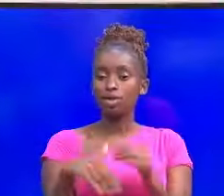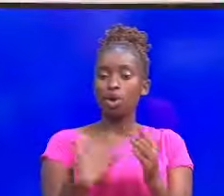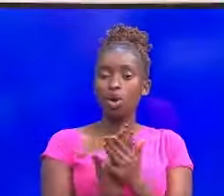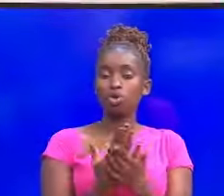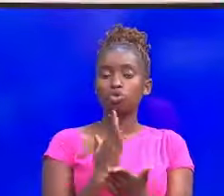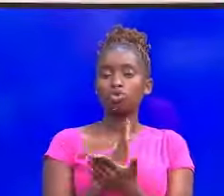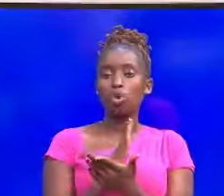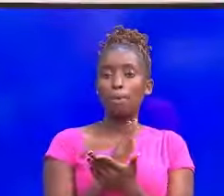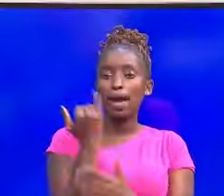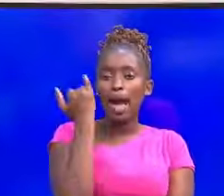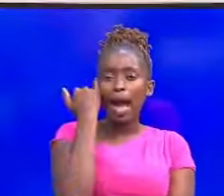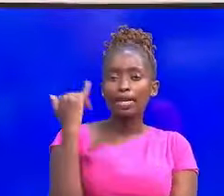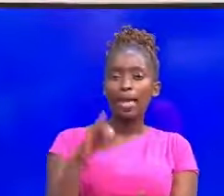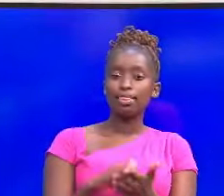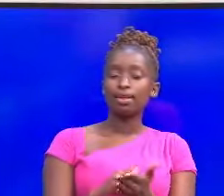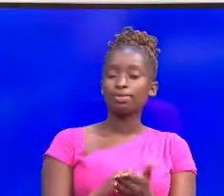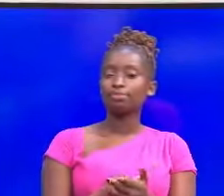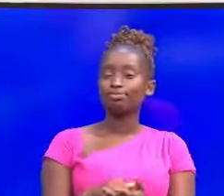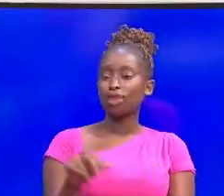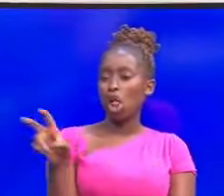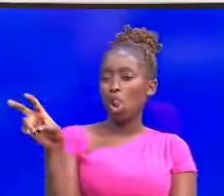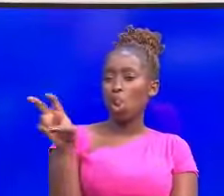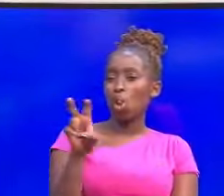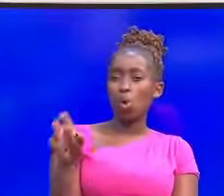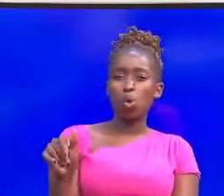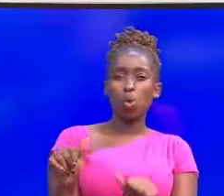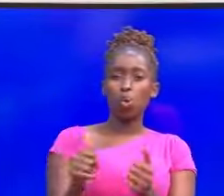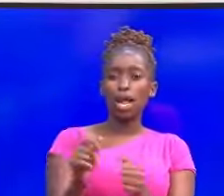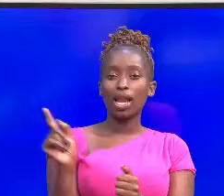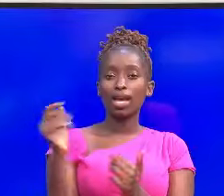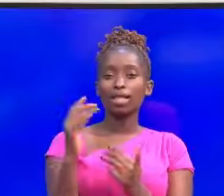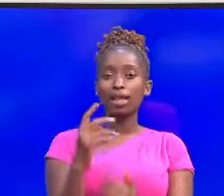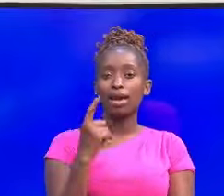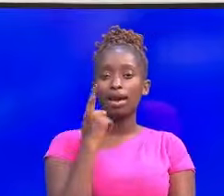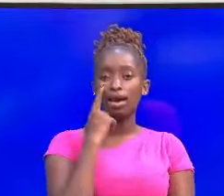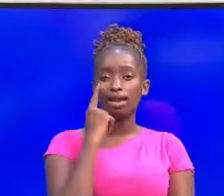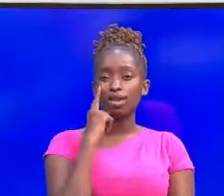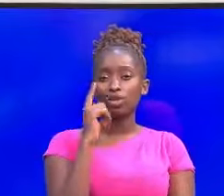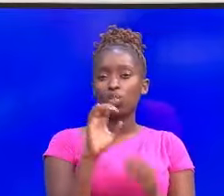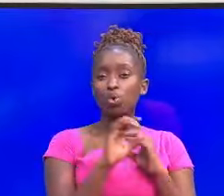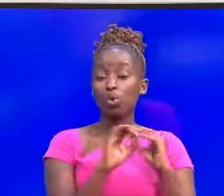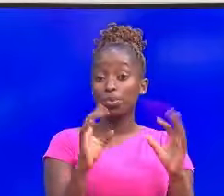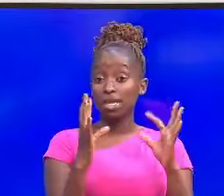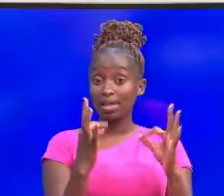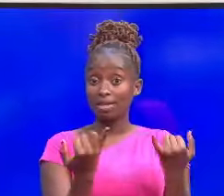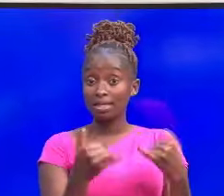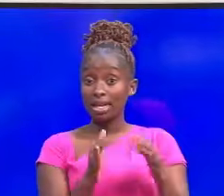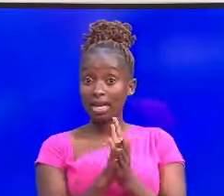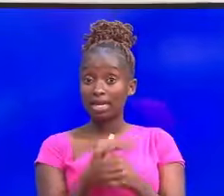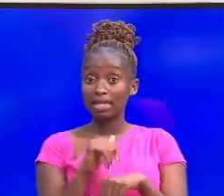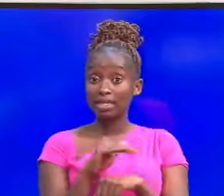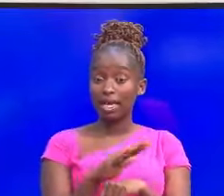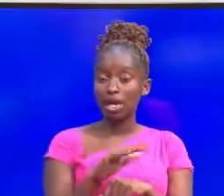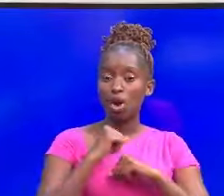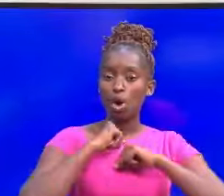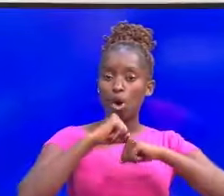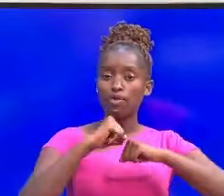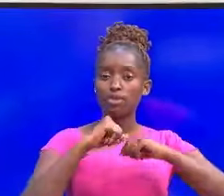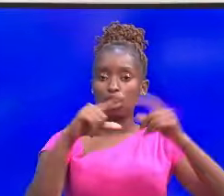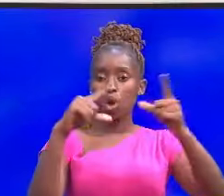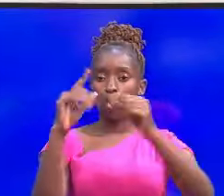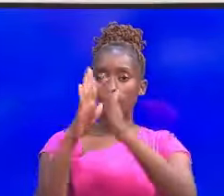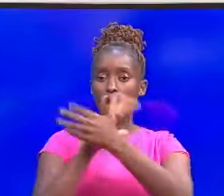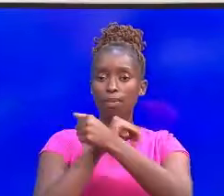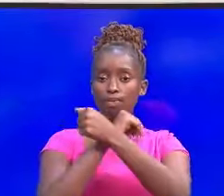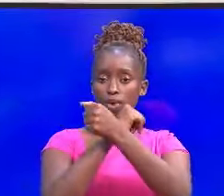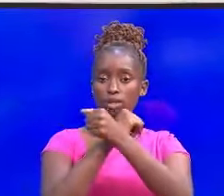idea. Haitaonekana vema kwa macho ya Wakenya tugituma askari wetu kwenda kulinda